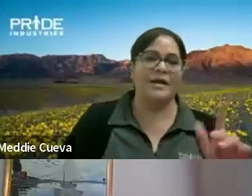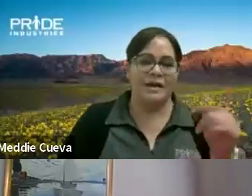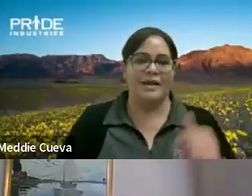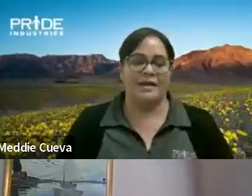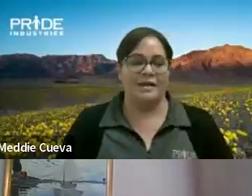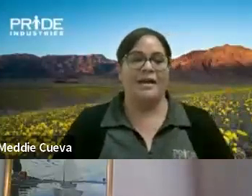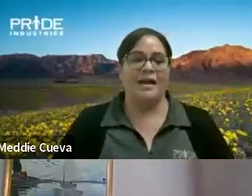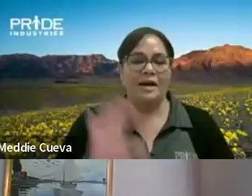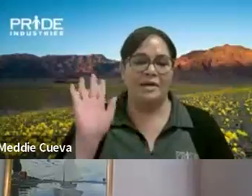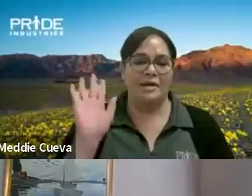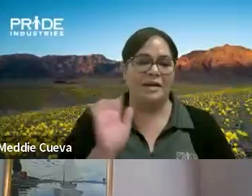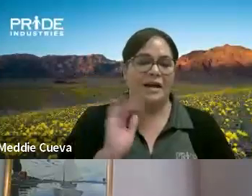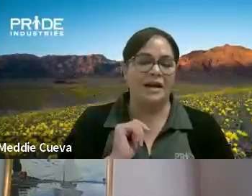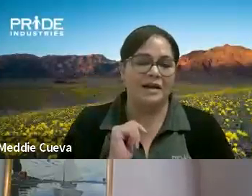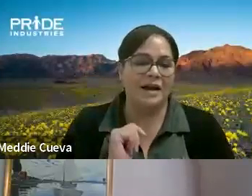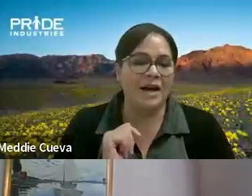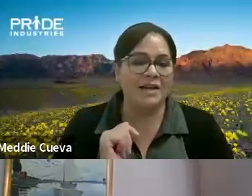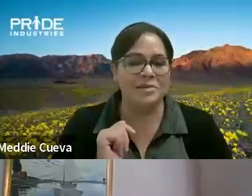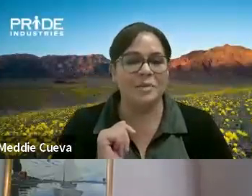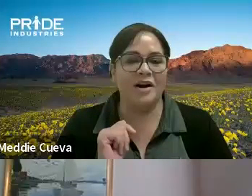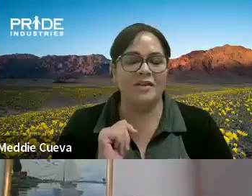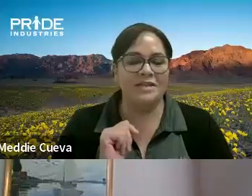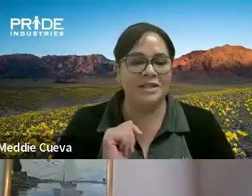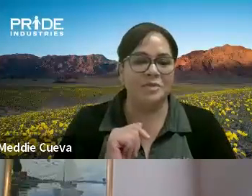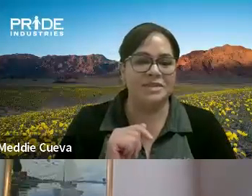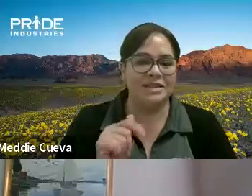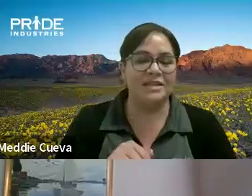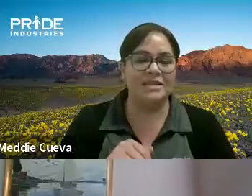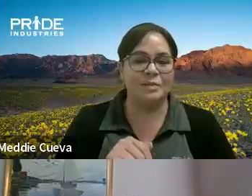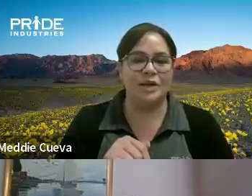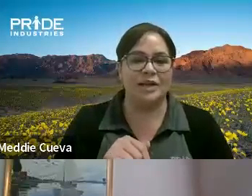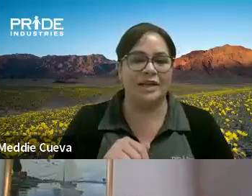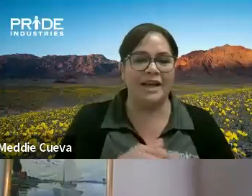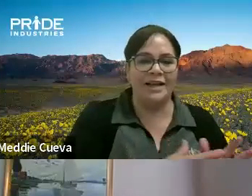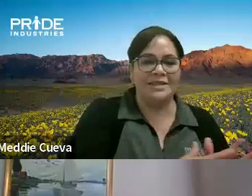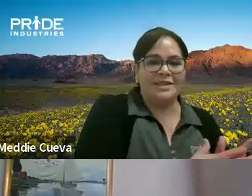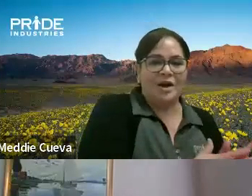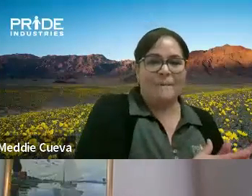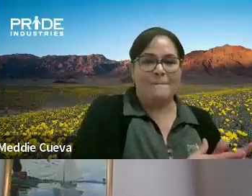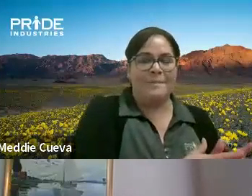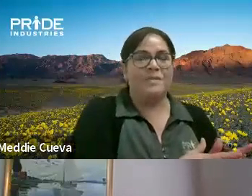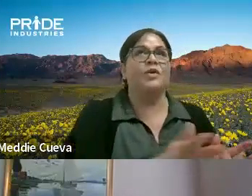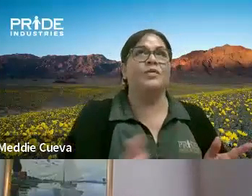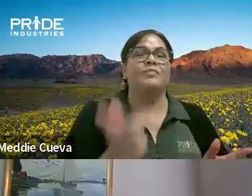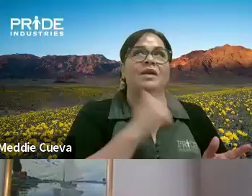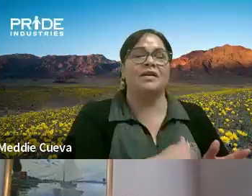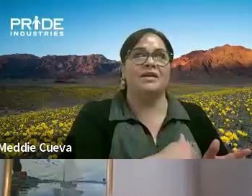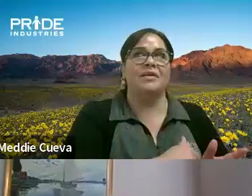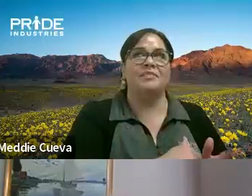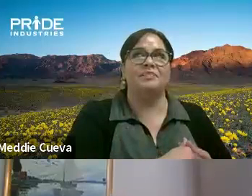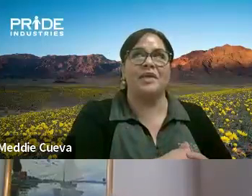call. So I I got to my office in Yuba City this morning and I just saw no